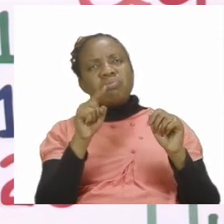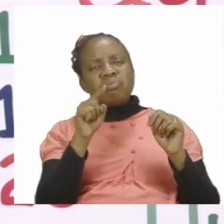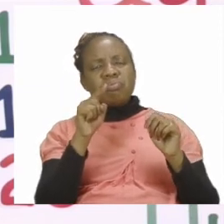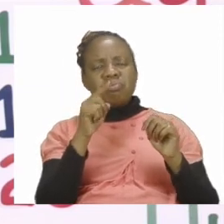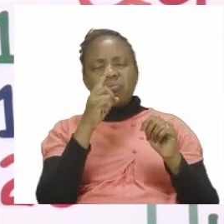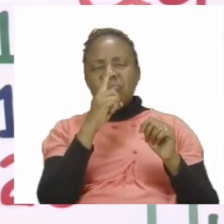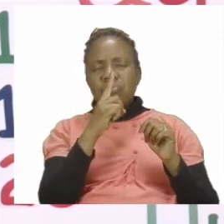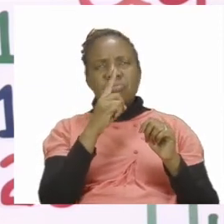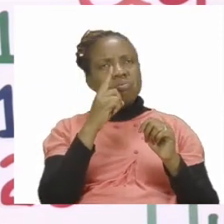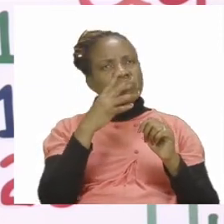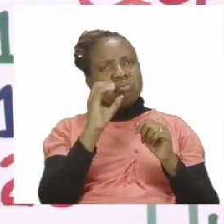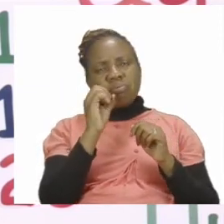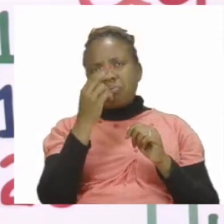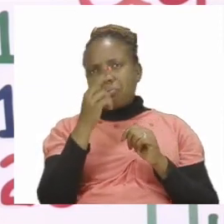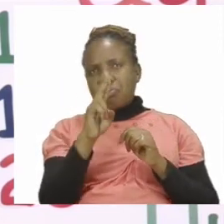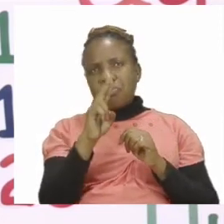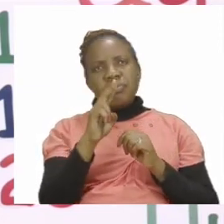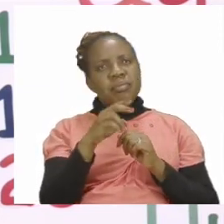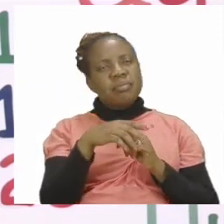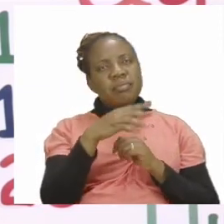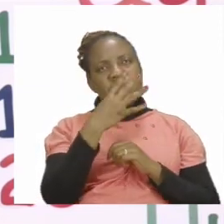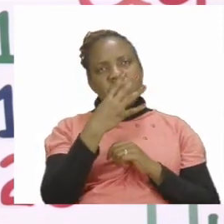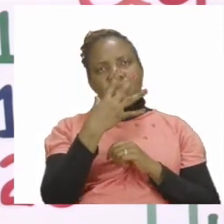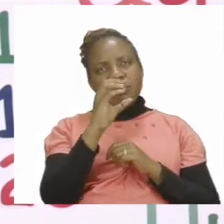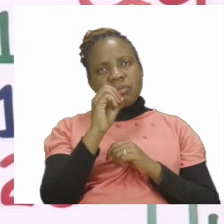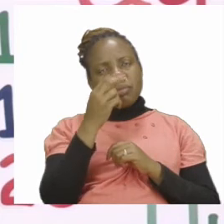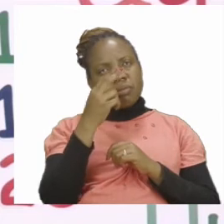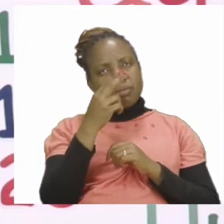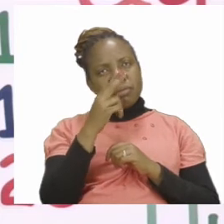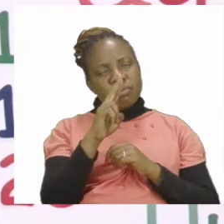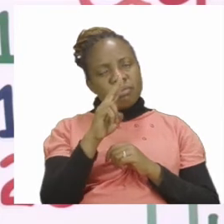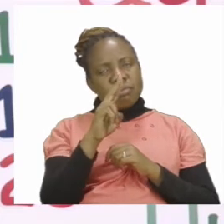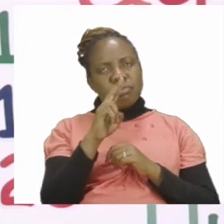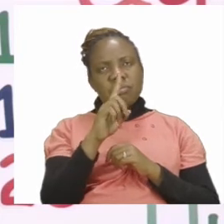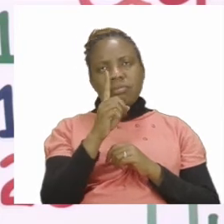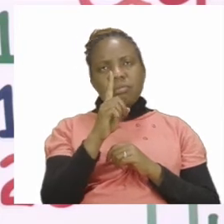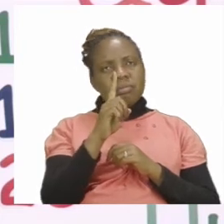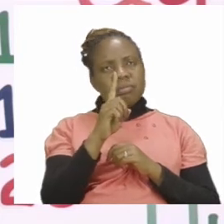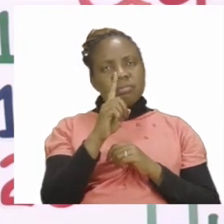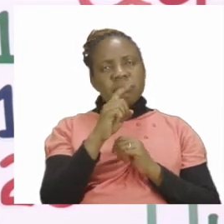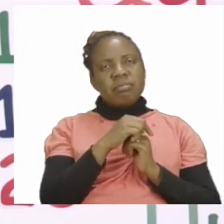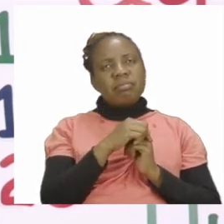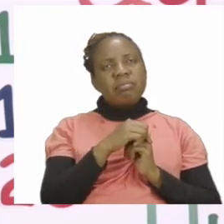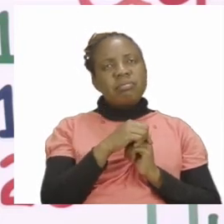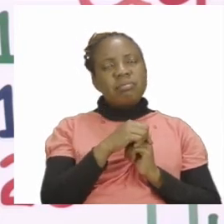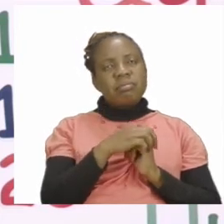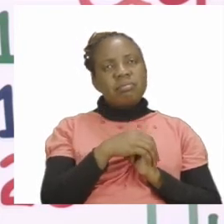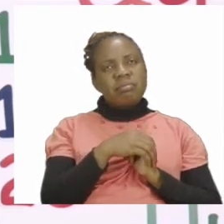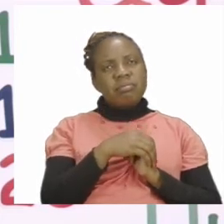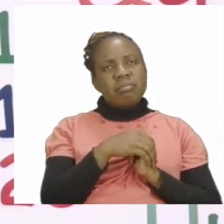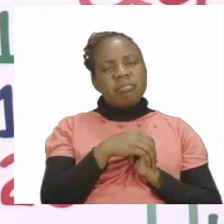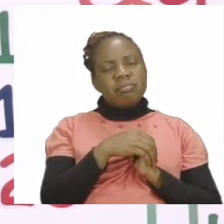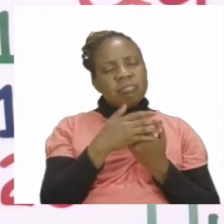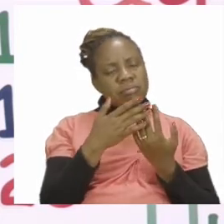not 150. 450 is more than 150. So let's see, do